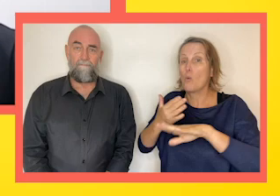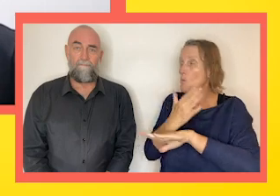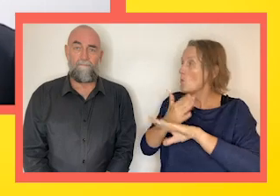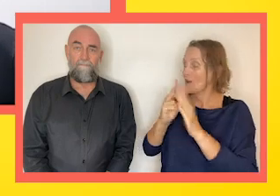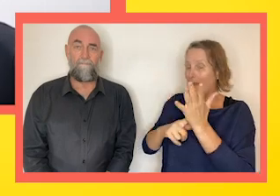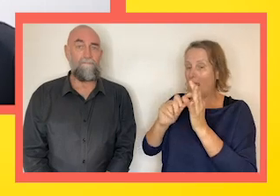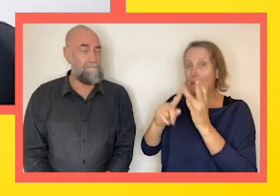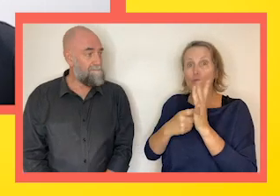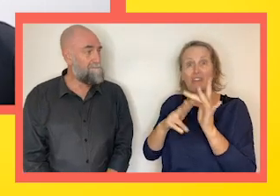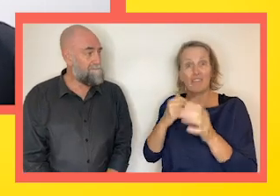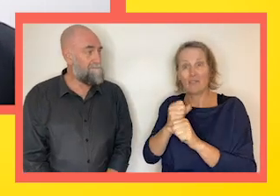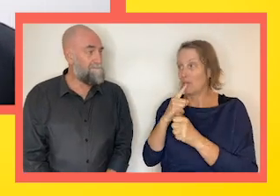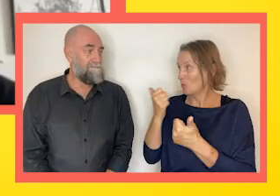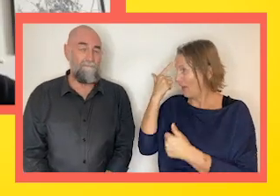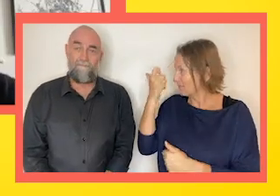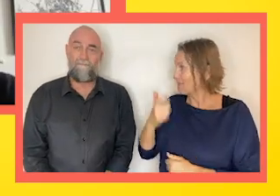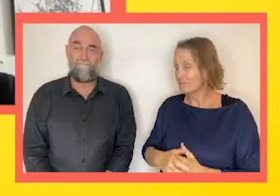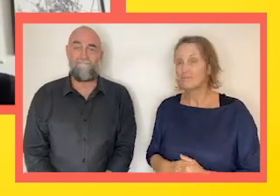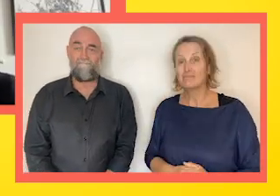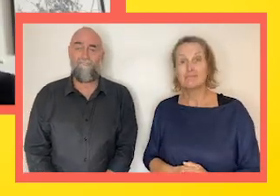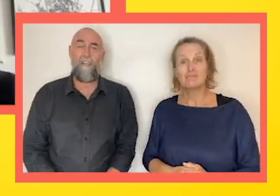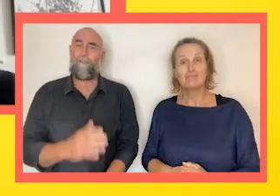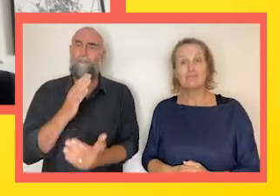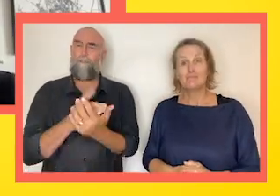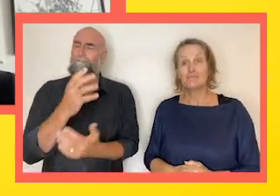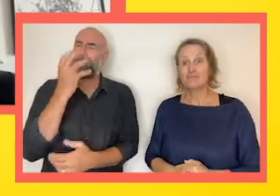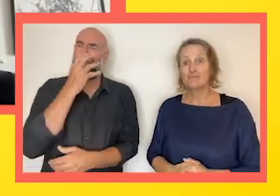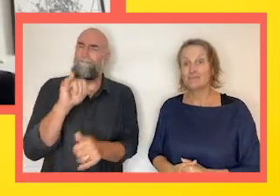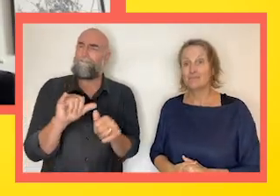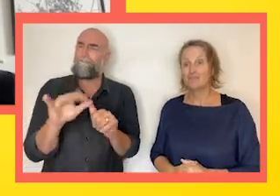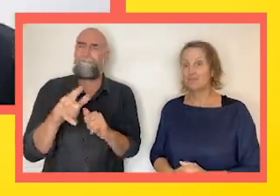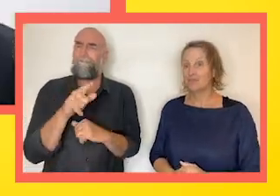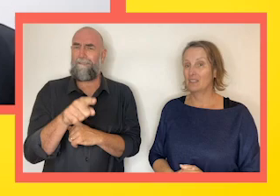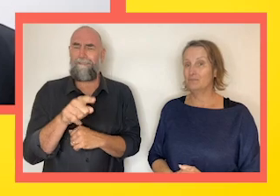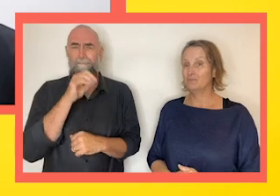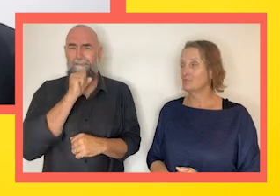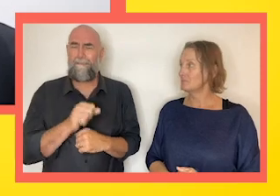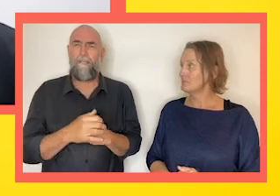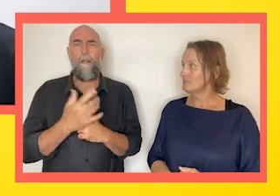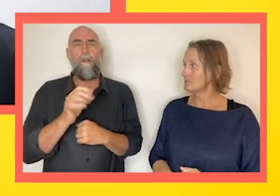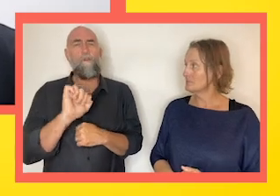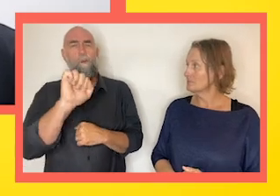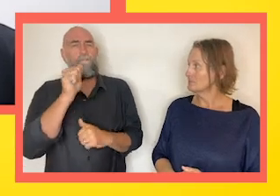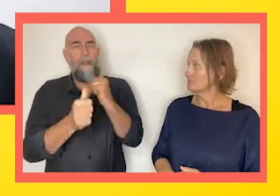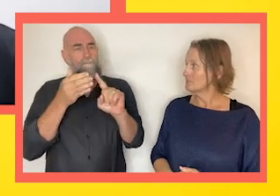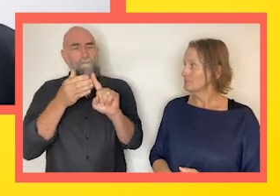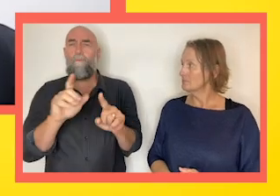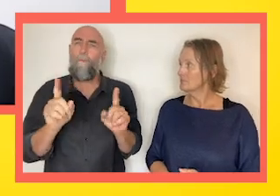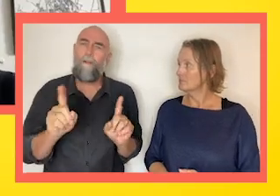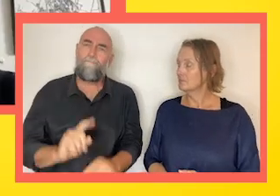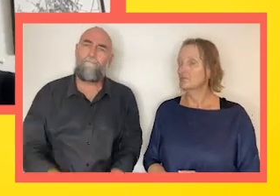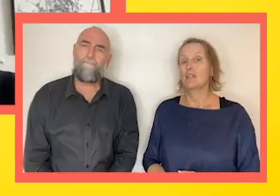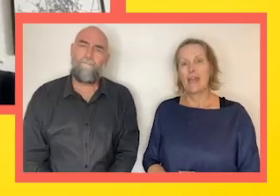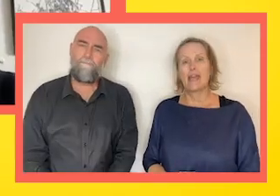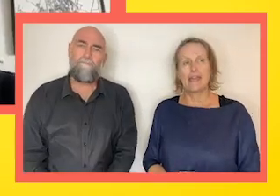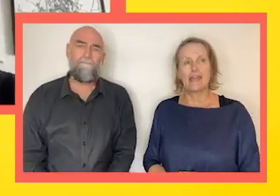some dirt around. I think that's great. Oh, mate, he's a legend of a guy. What's your you little ripper moment? Oh,